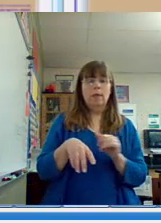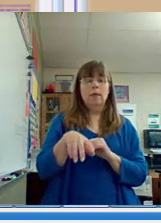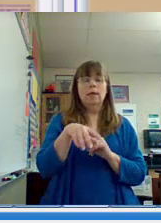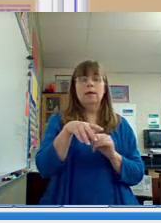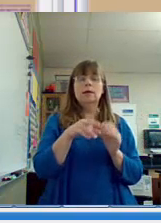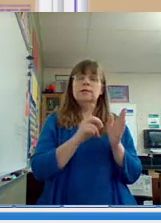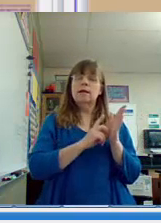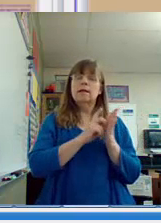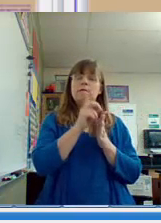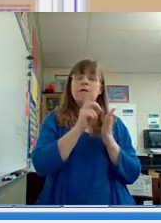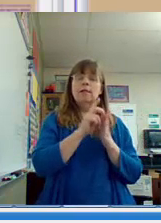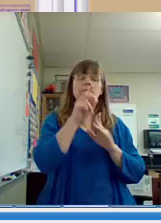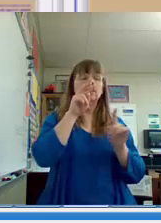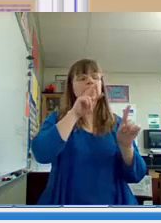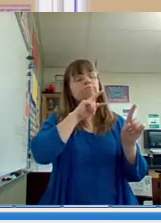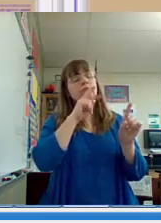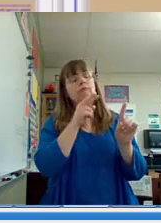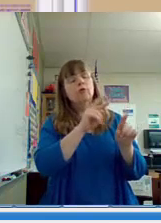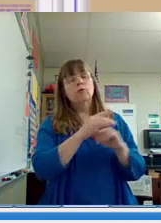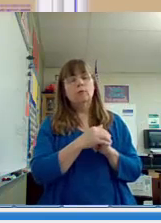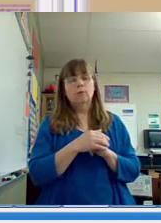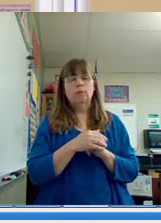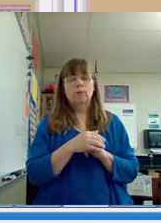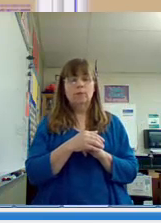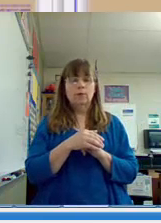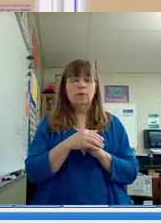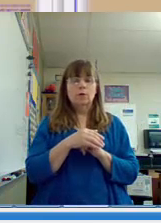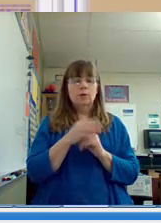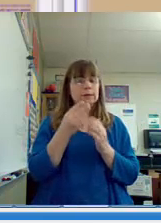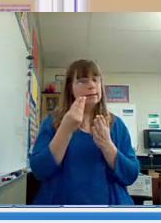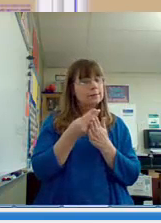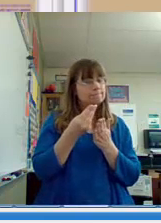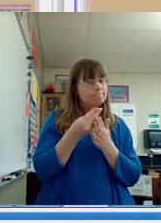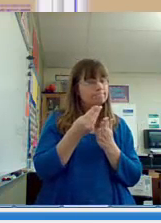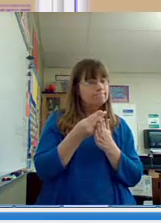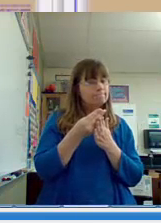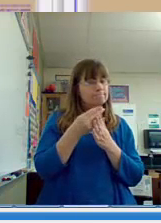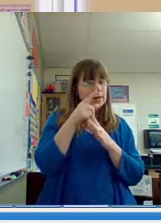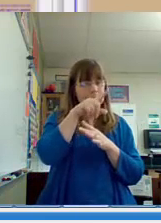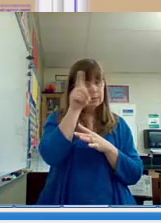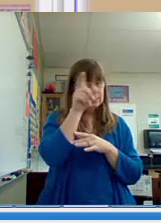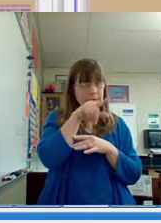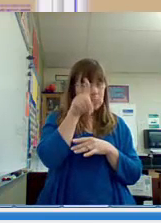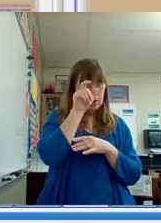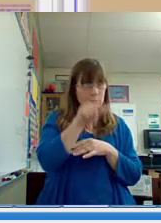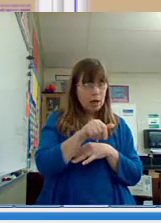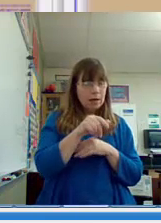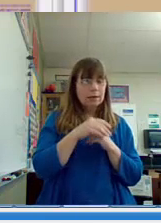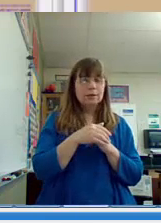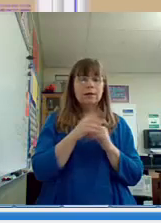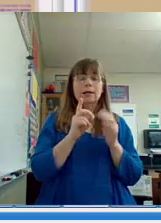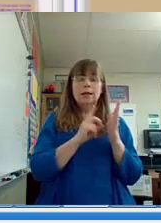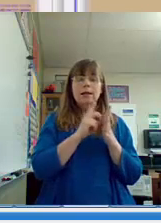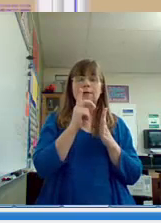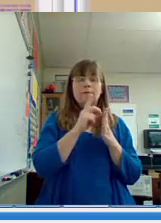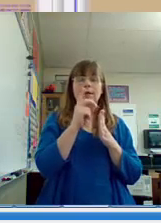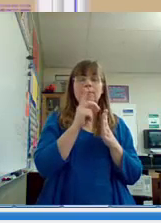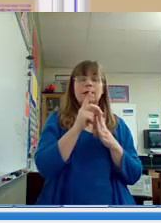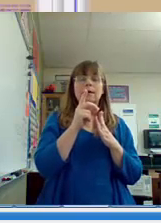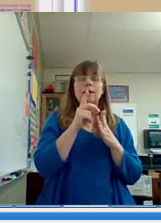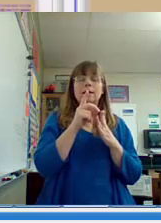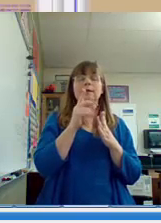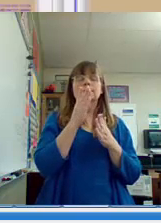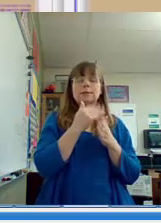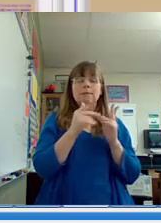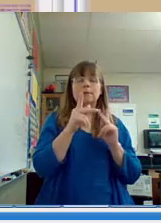development viewpoint. And you can see this guy has dollar signs on his eyes. It's because the development viewpoint is that the belief